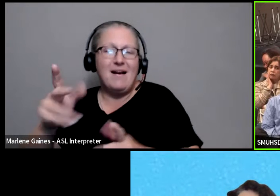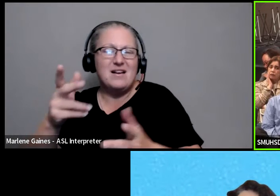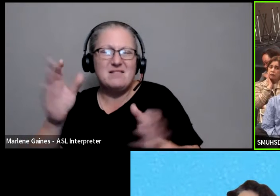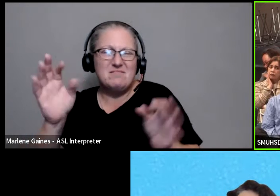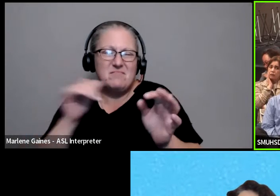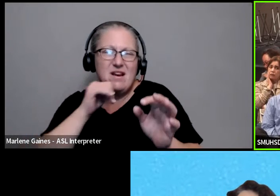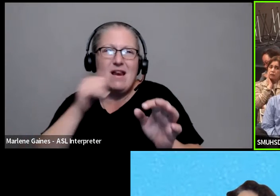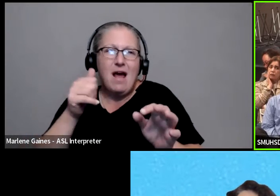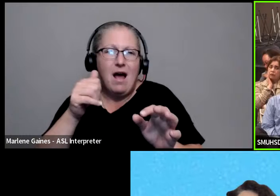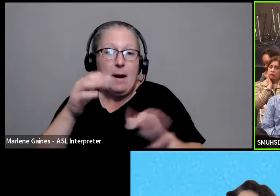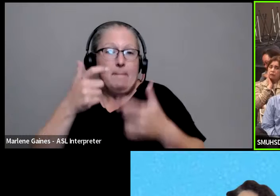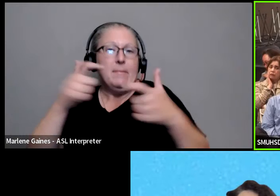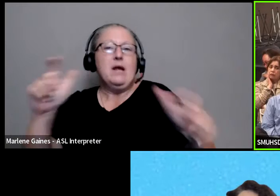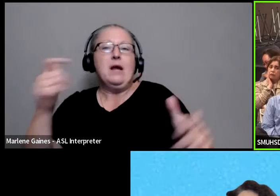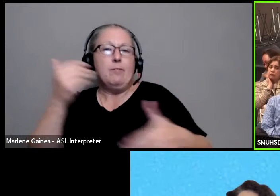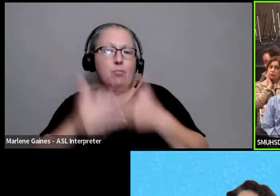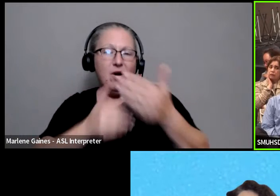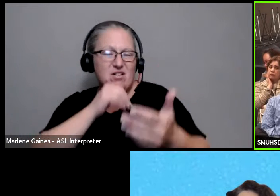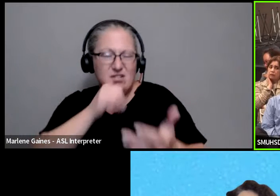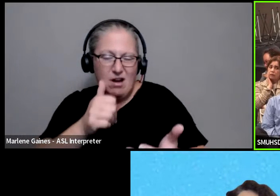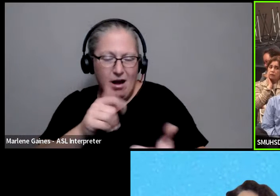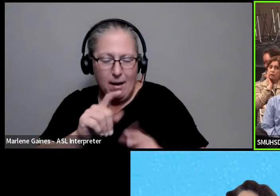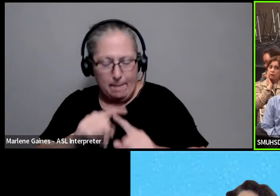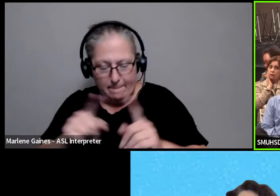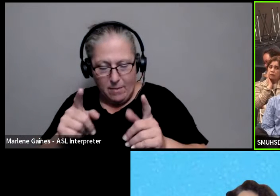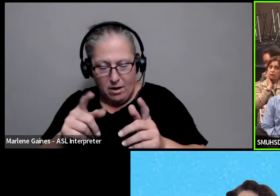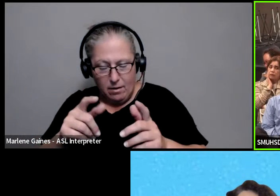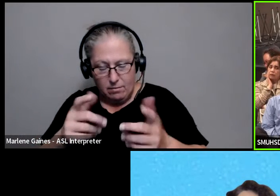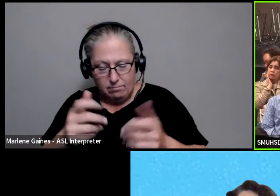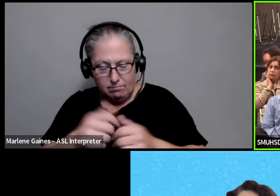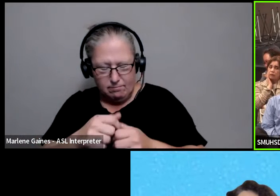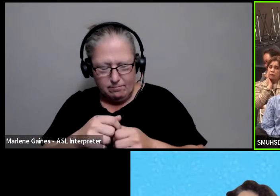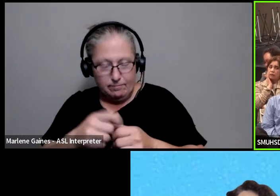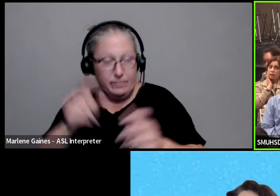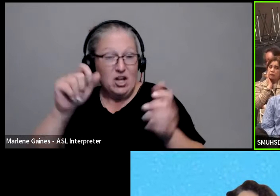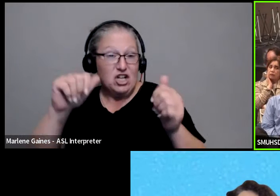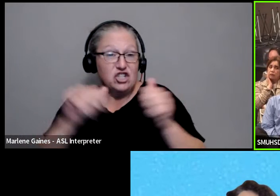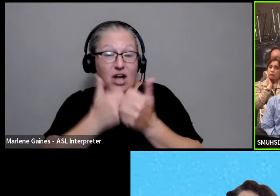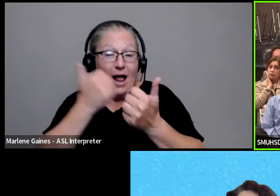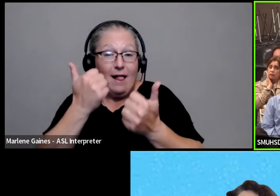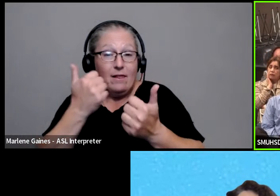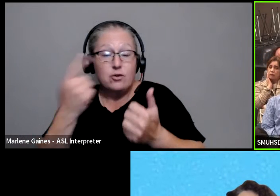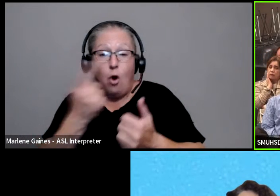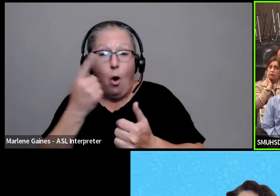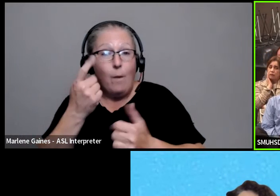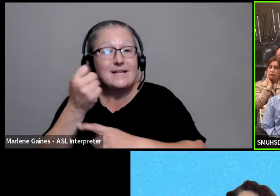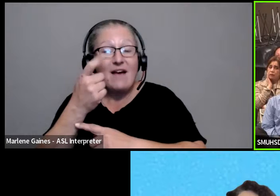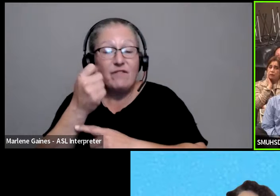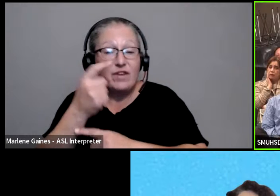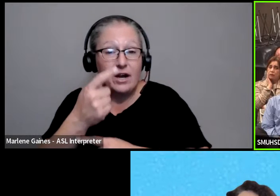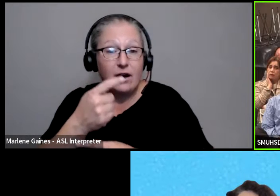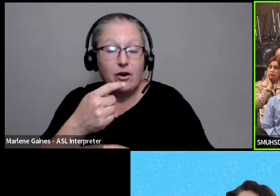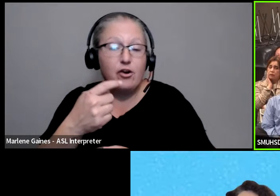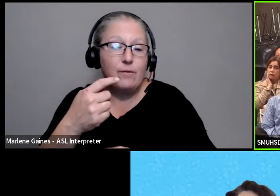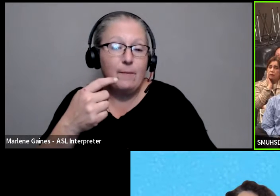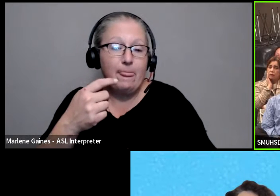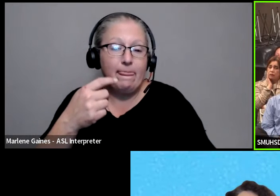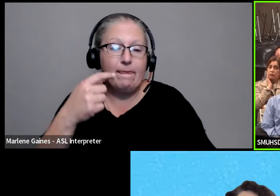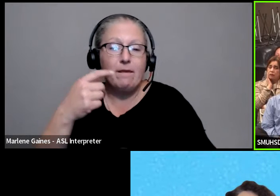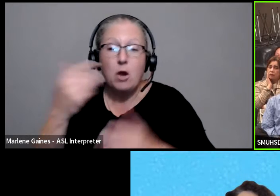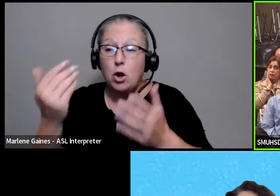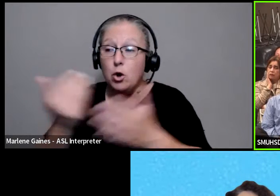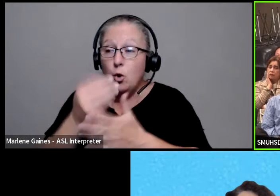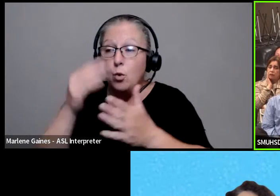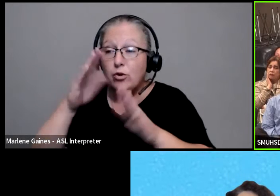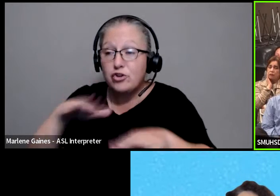huge process in that. But, the challenge we run into every year, the good news is I find when we get new kids from San